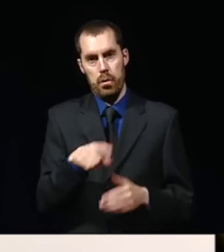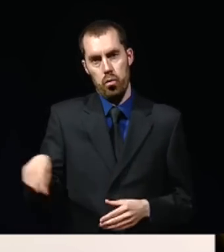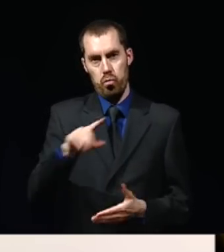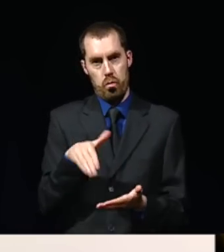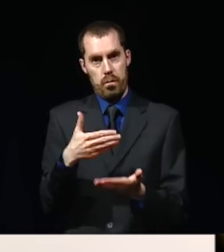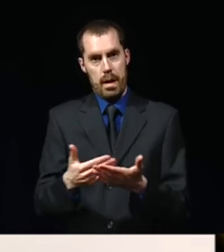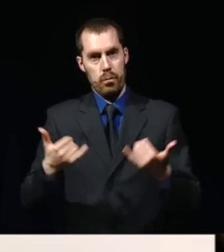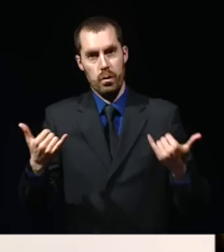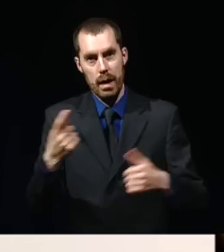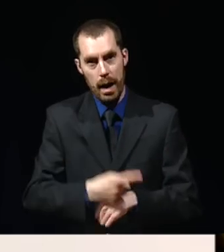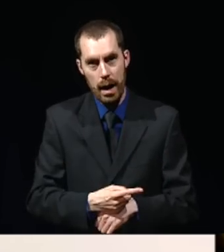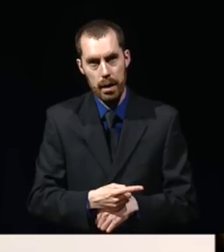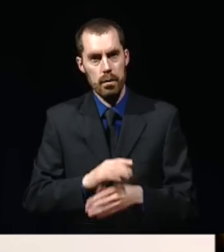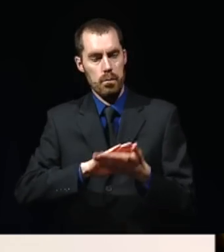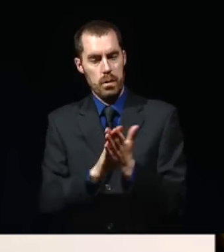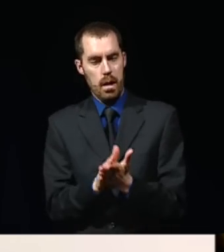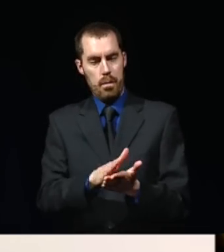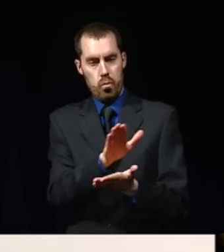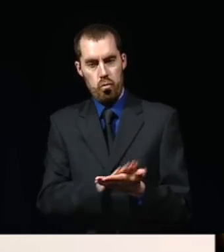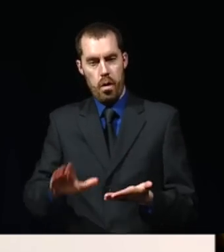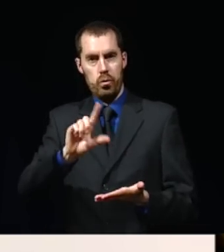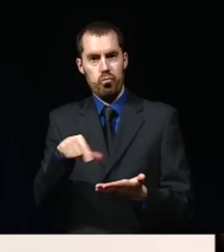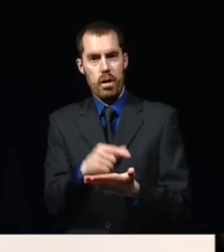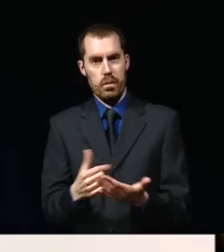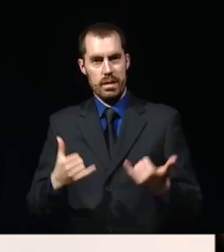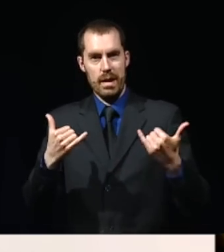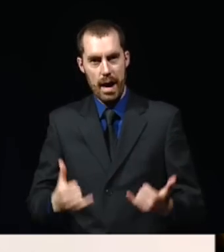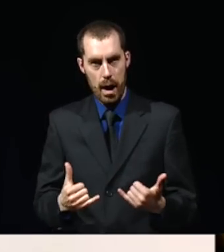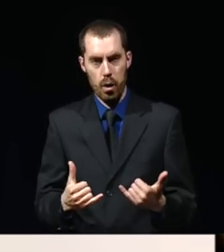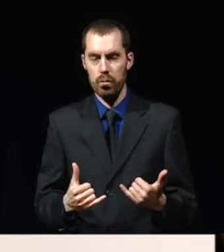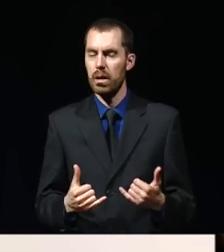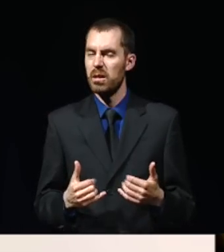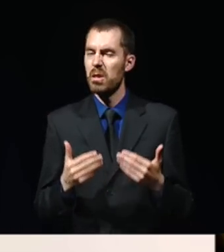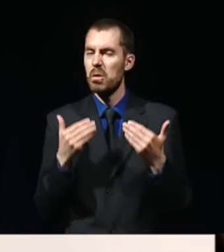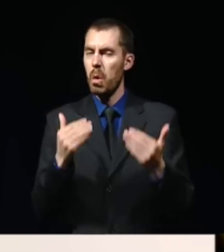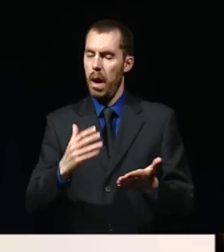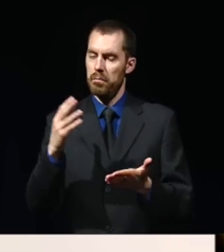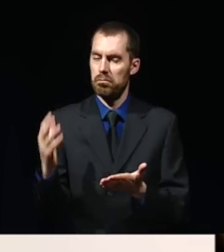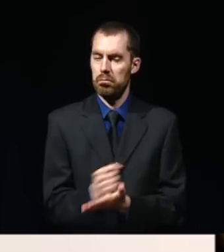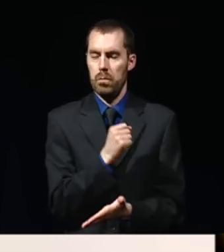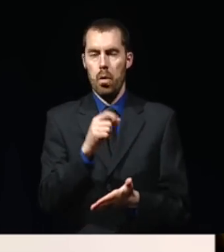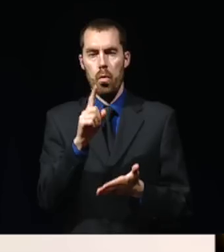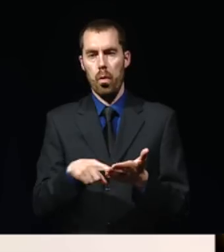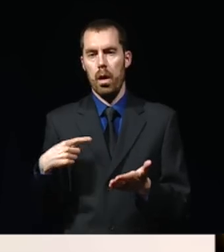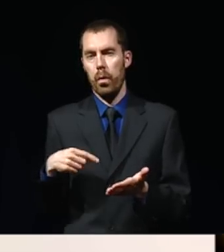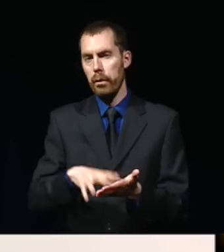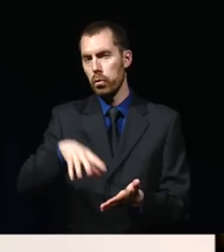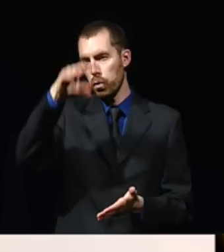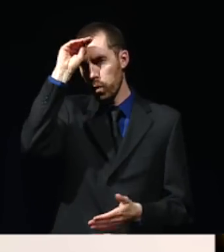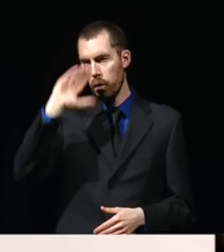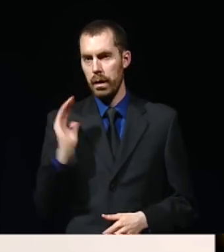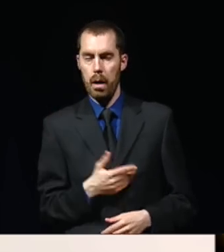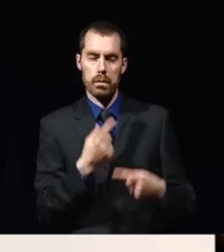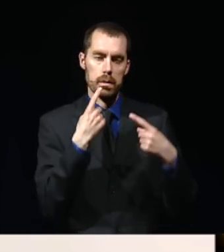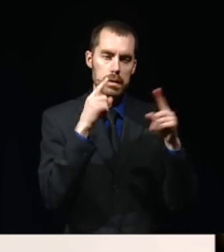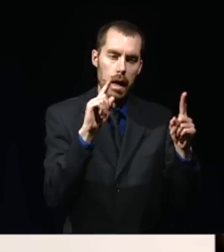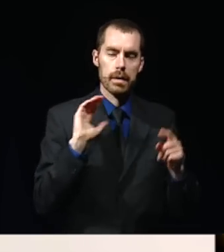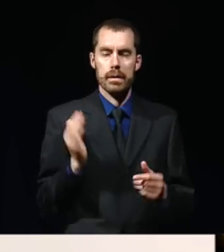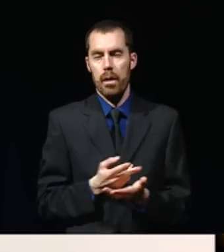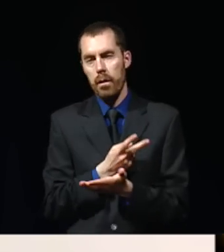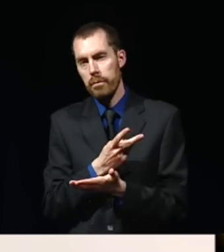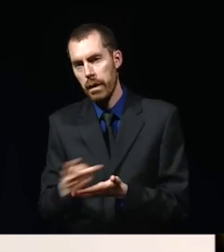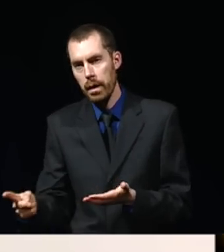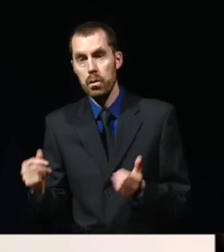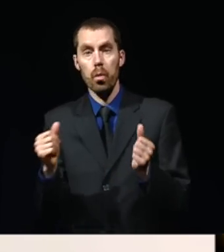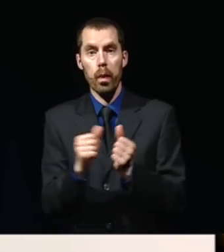becoming college graduates at this very moment. The time has come to use what we've learned from our successes and failures, coupled with our adventures and